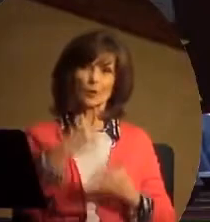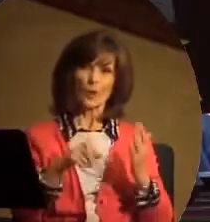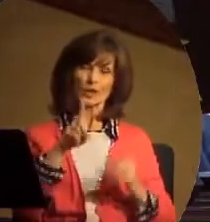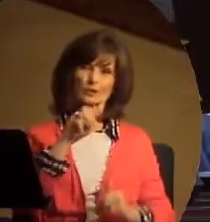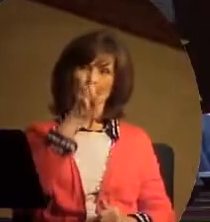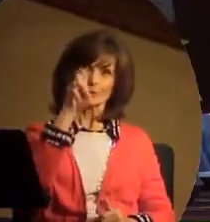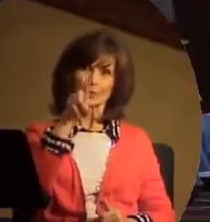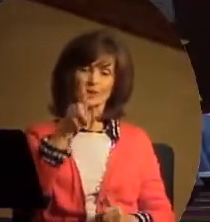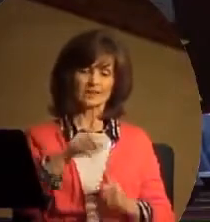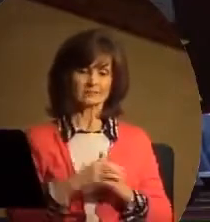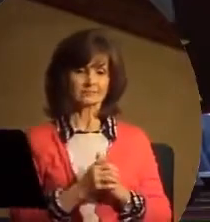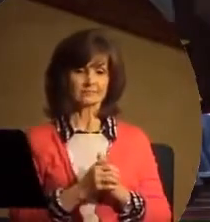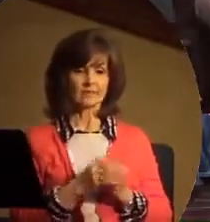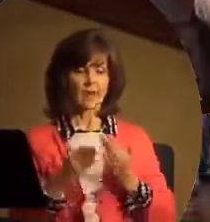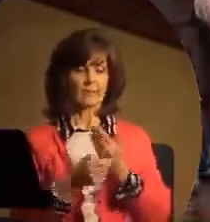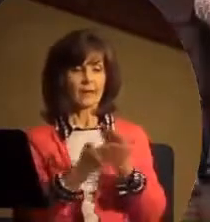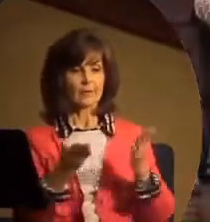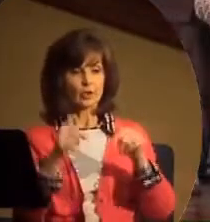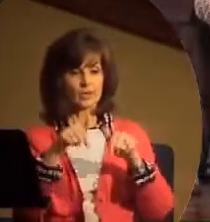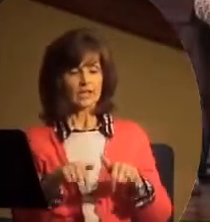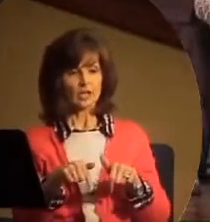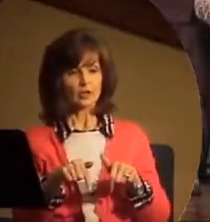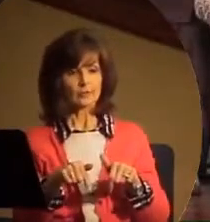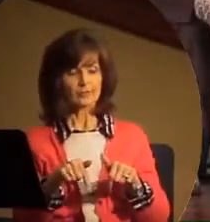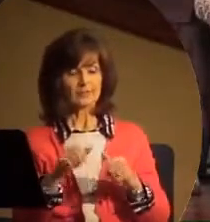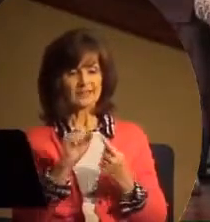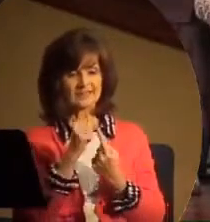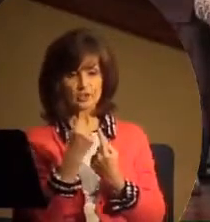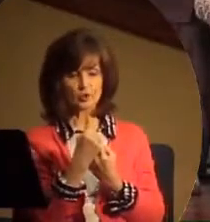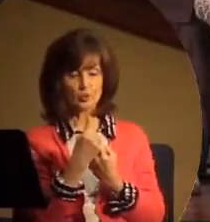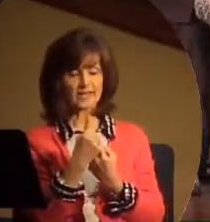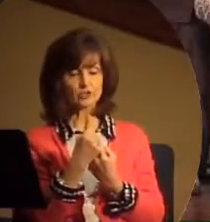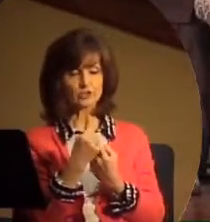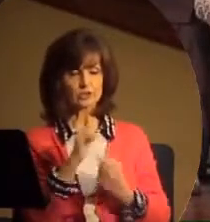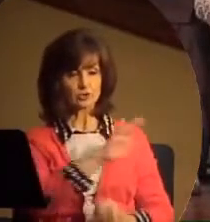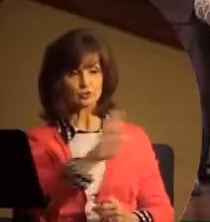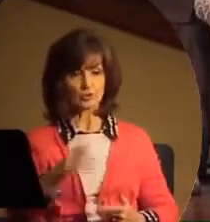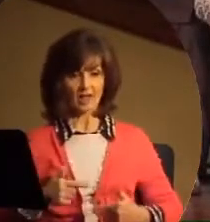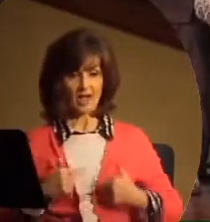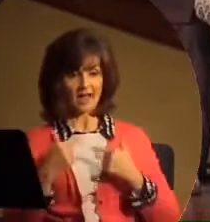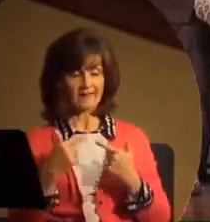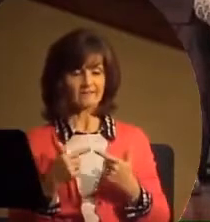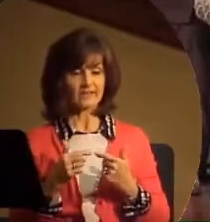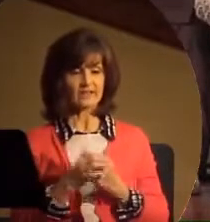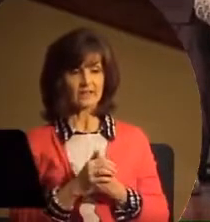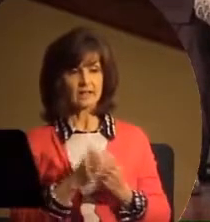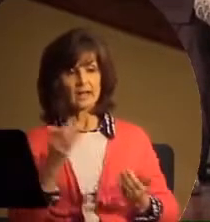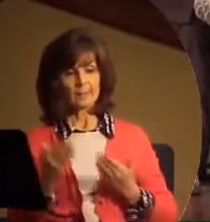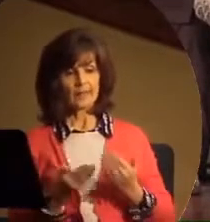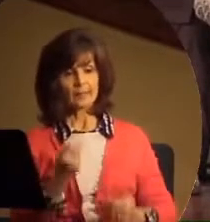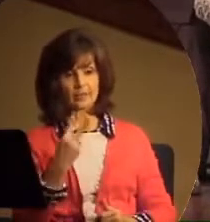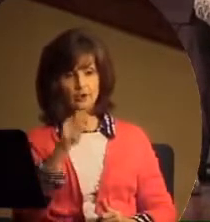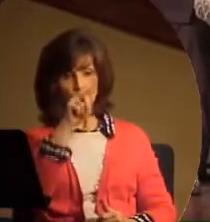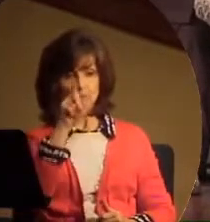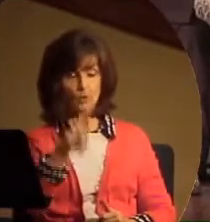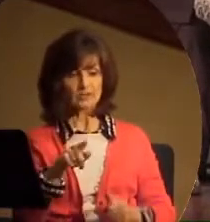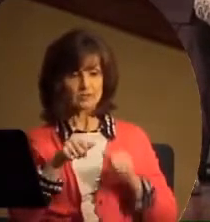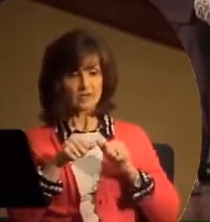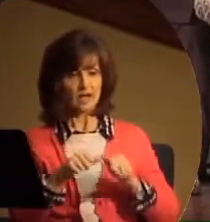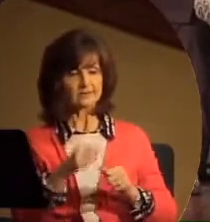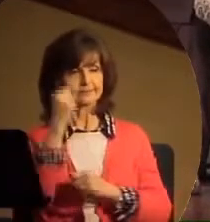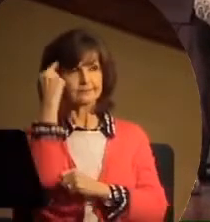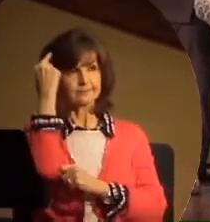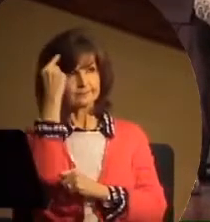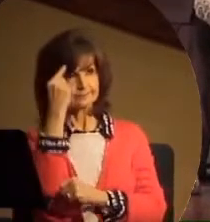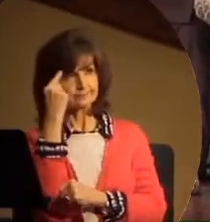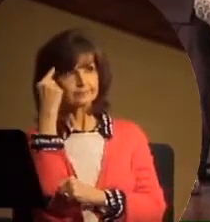Maybe you're here in a predicament in your life tonight. And maybe those two questions are constantly on your mind.